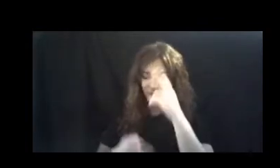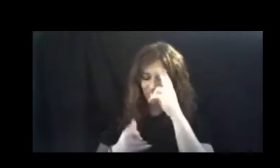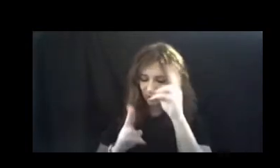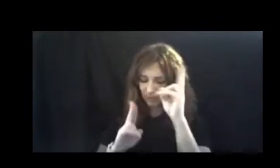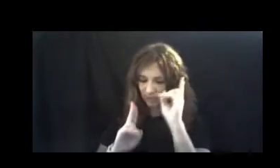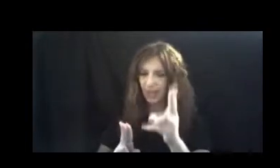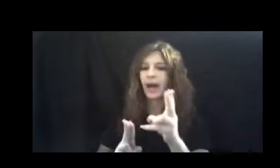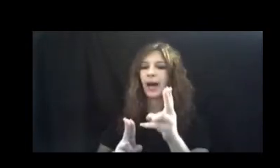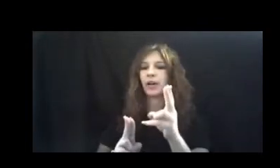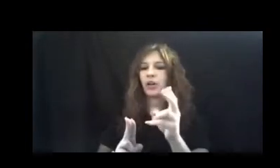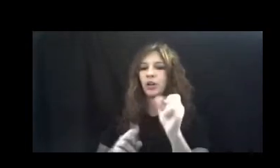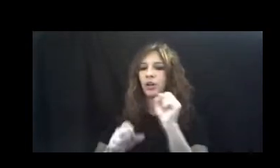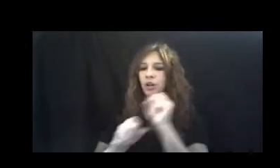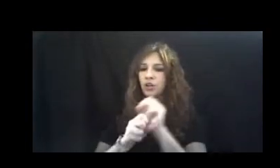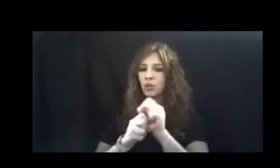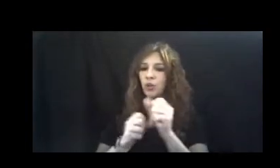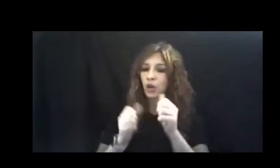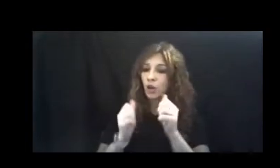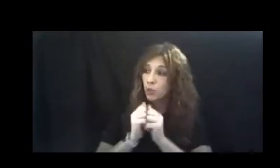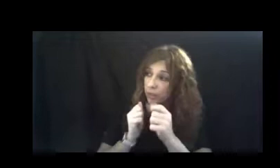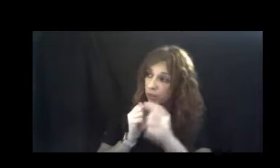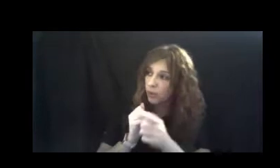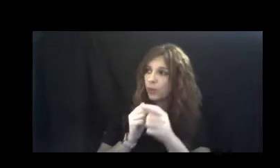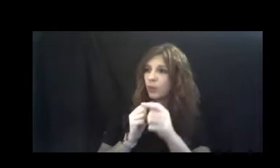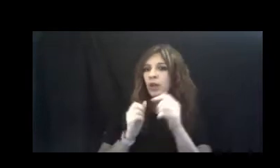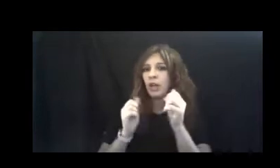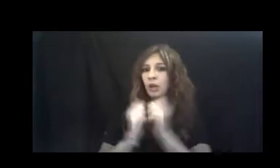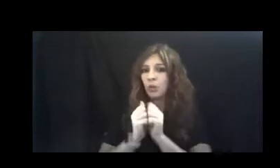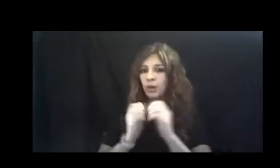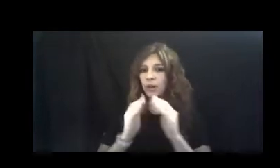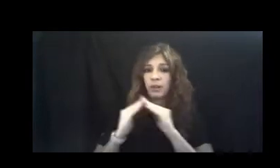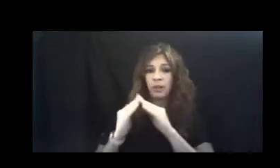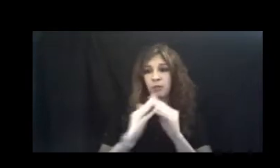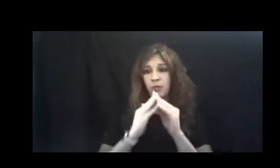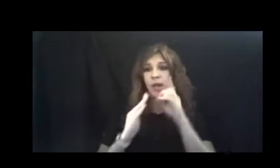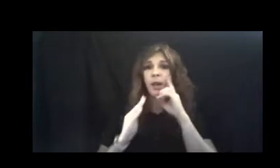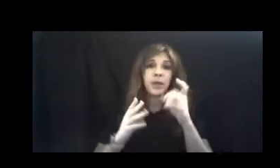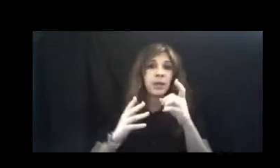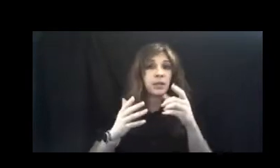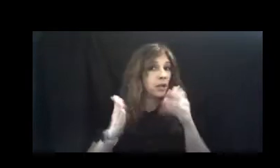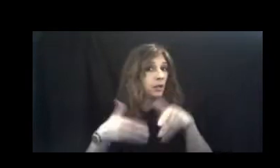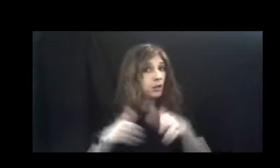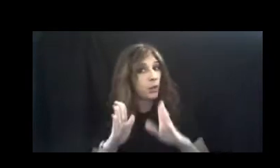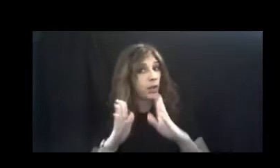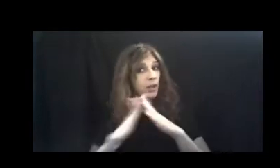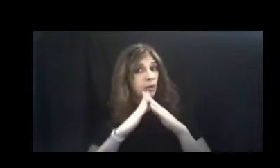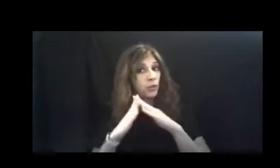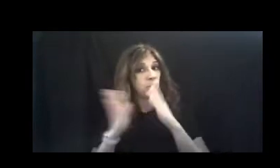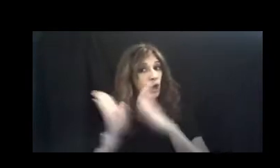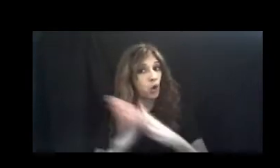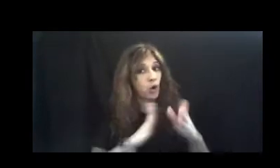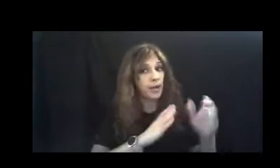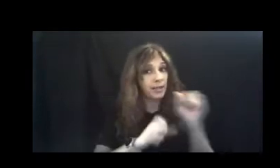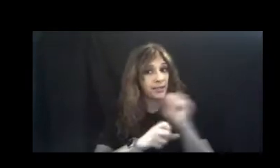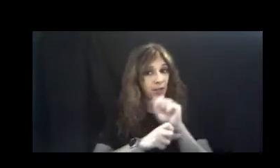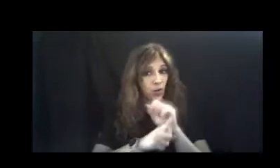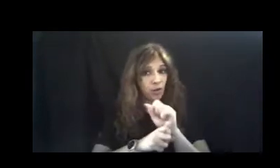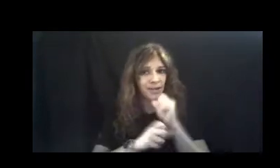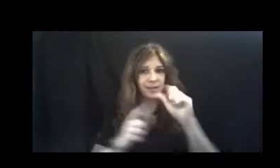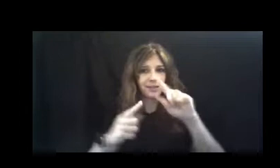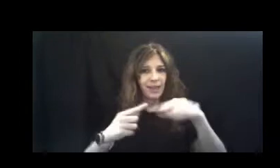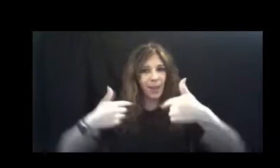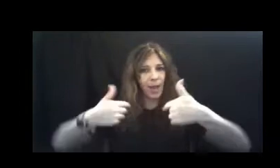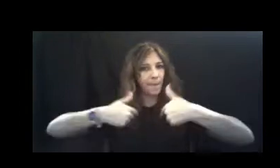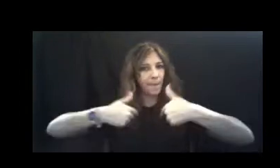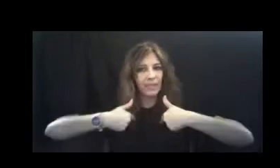work alongside you and work alongside the community. Because the way that community organizing works, it's not about me